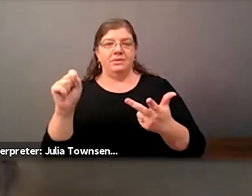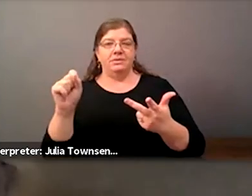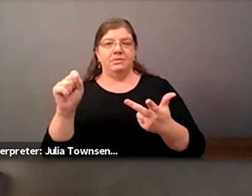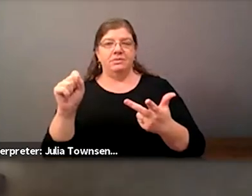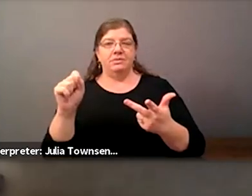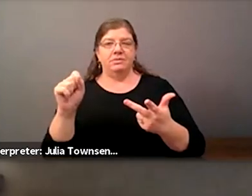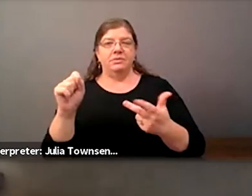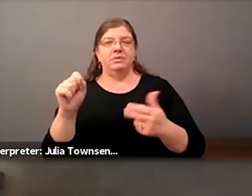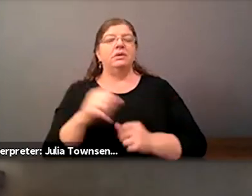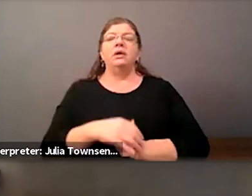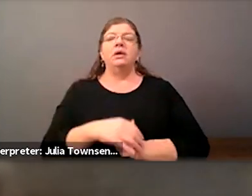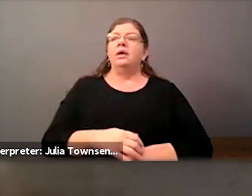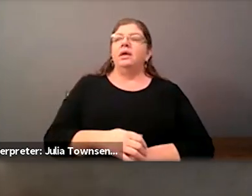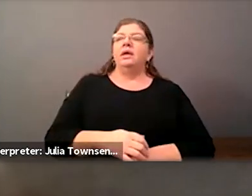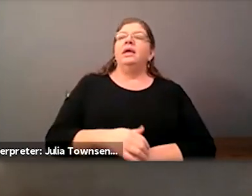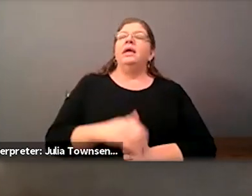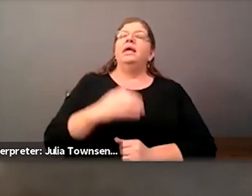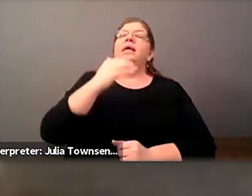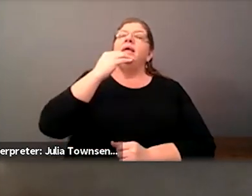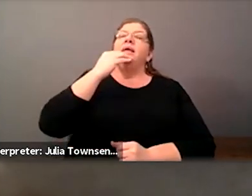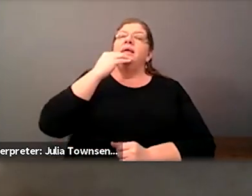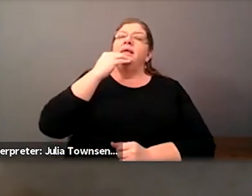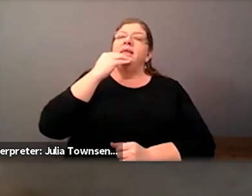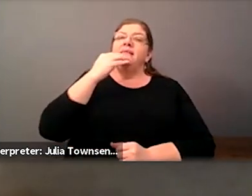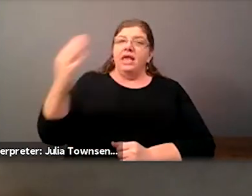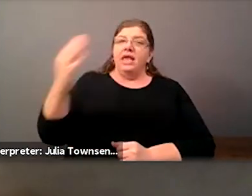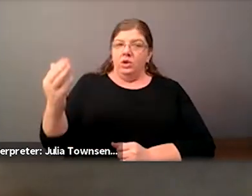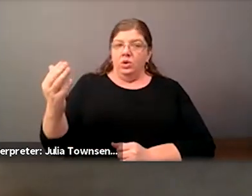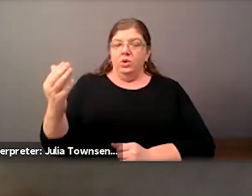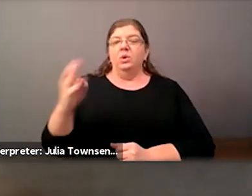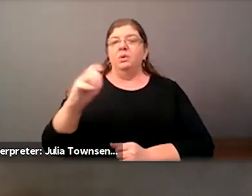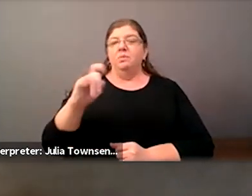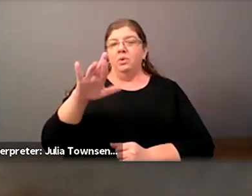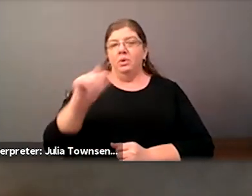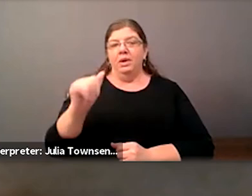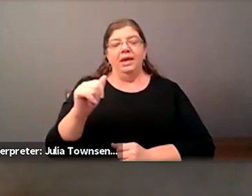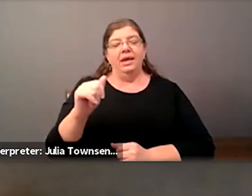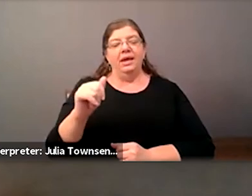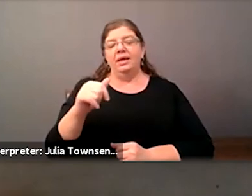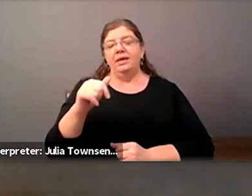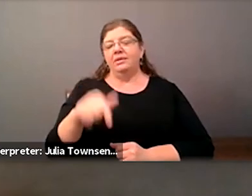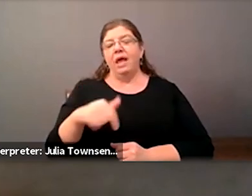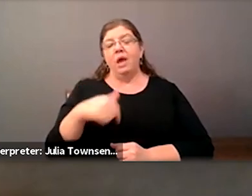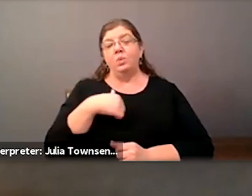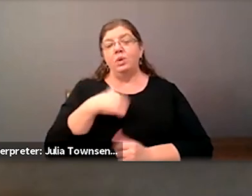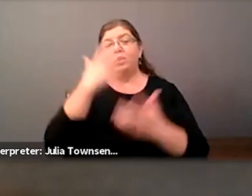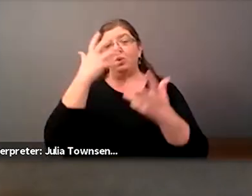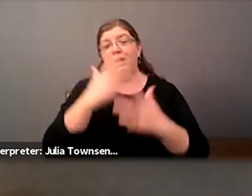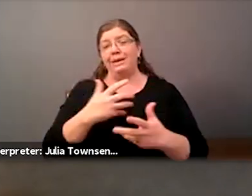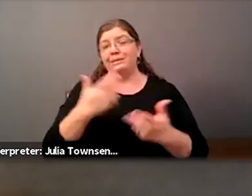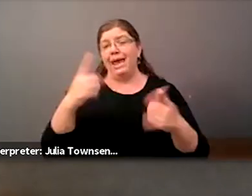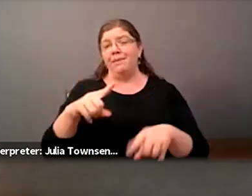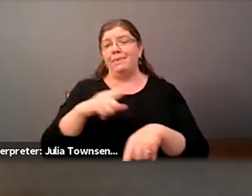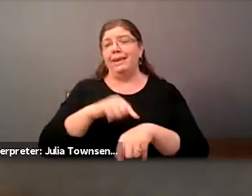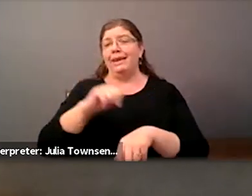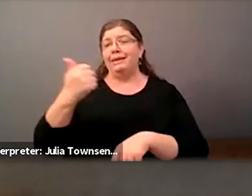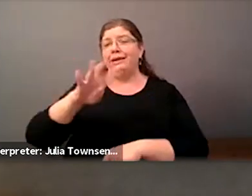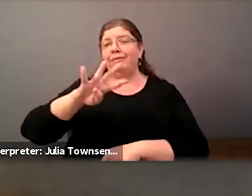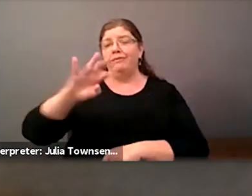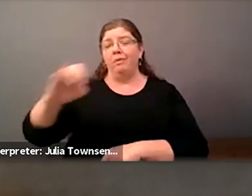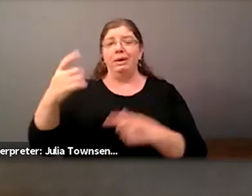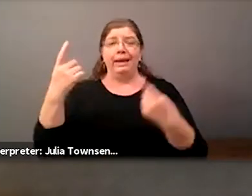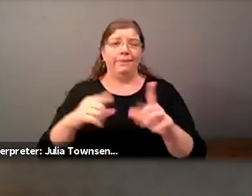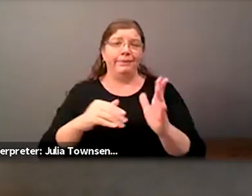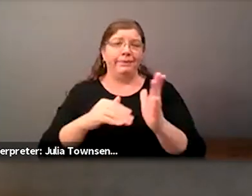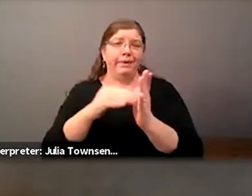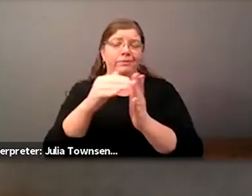i just uh thank you maria like this is it such i i regret that this is at 10 40 this is often the way this happens but